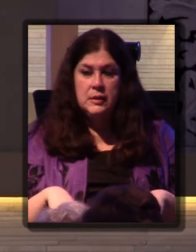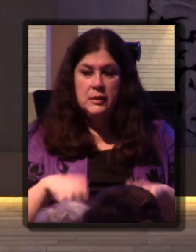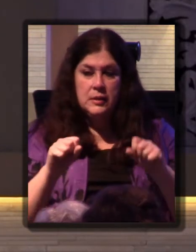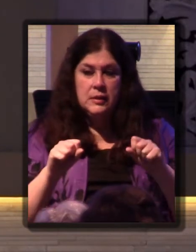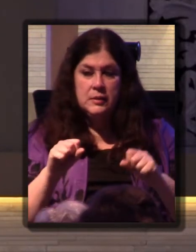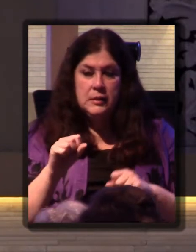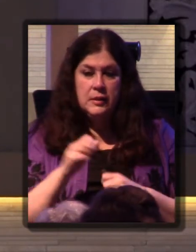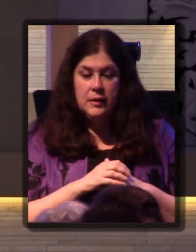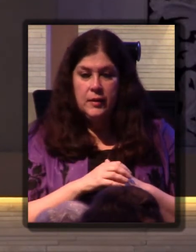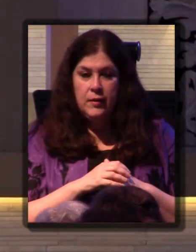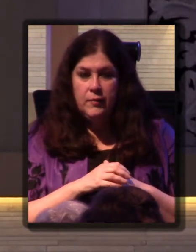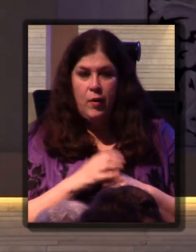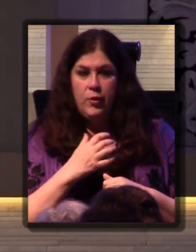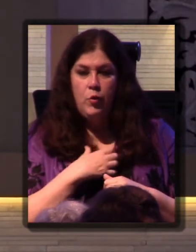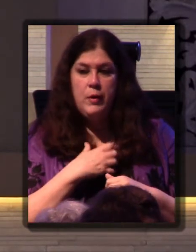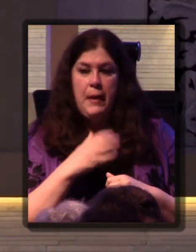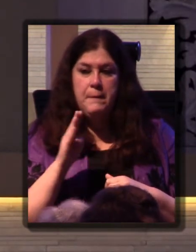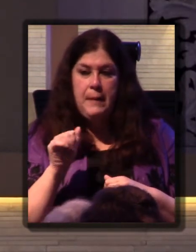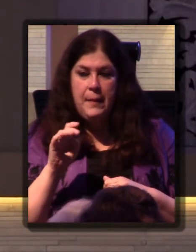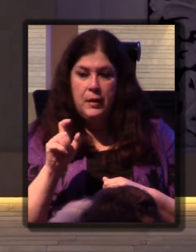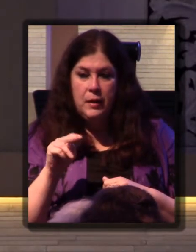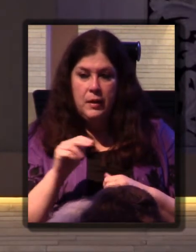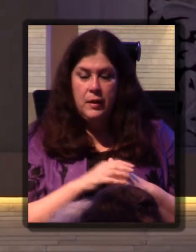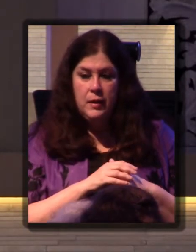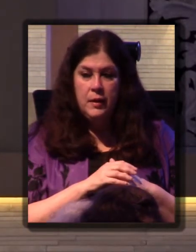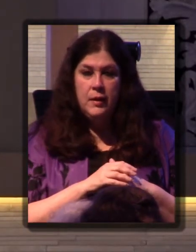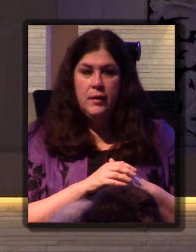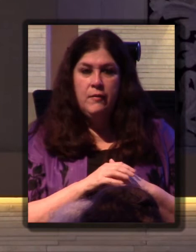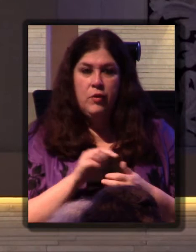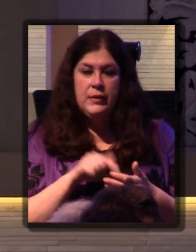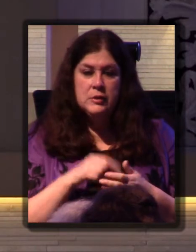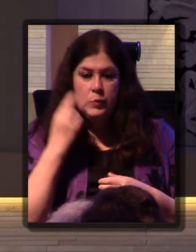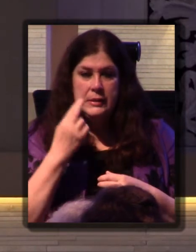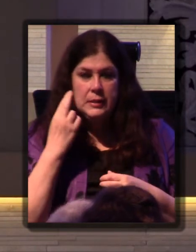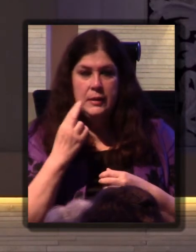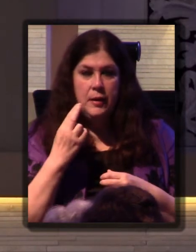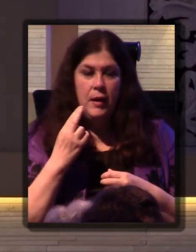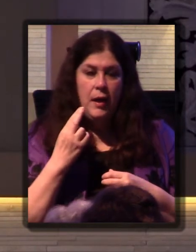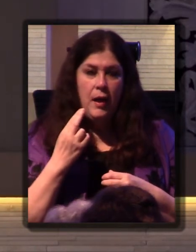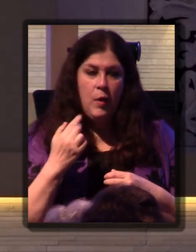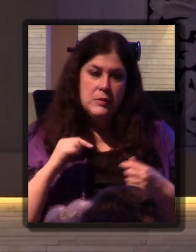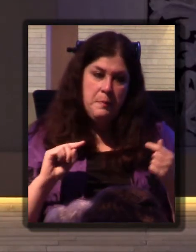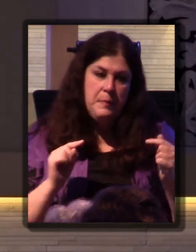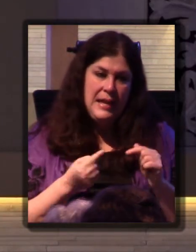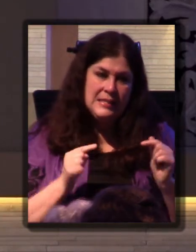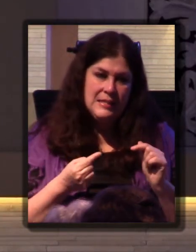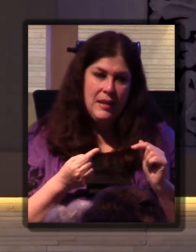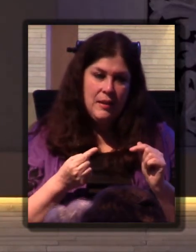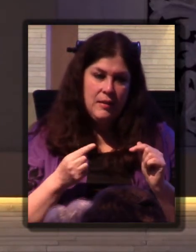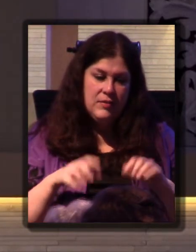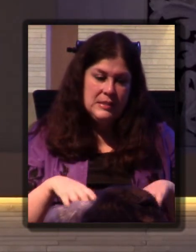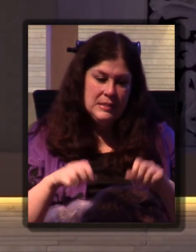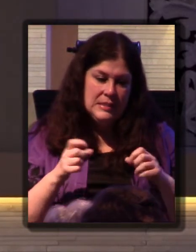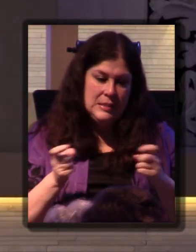groaning she has caused." That is the groaning caused by Babylon. "For this reason, my loins are full of anguish. Pains have